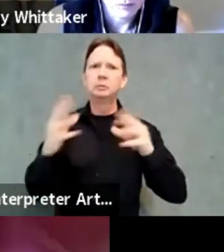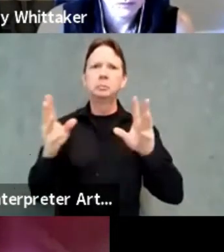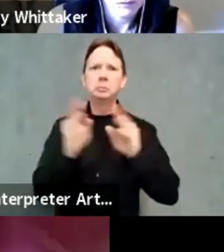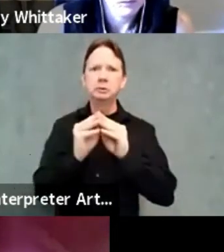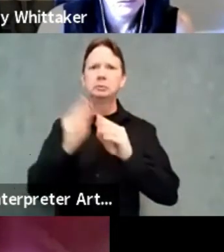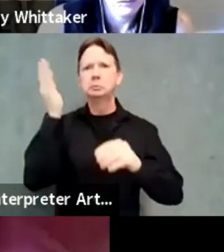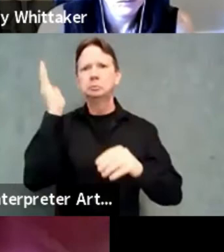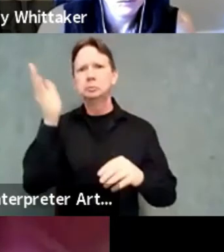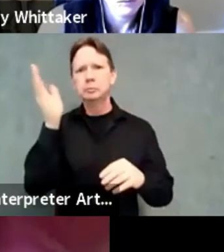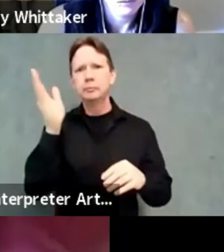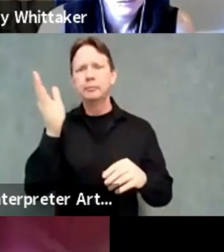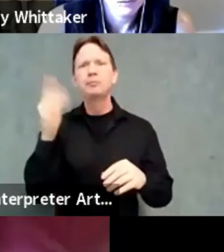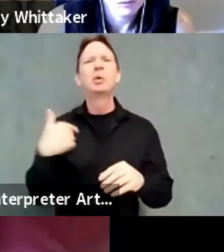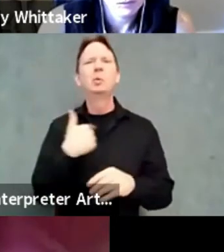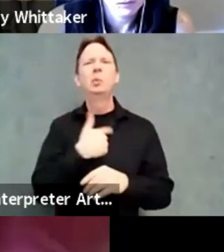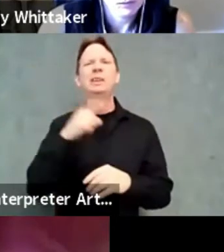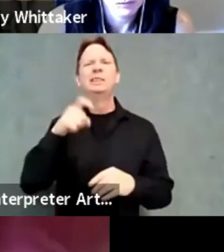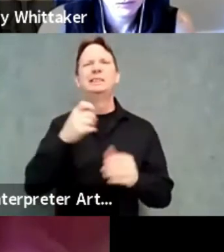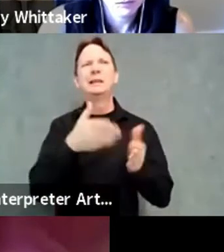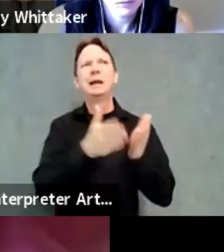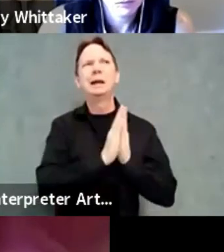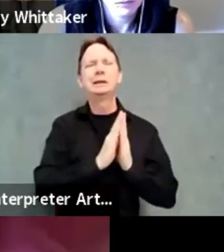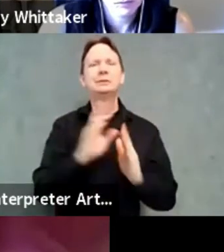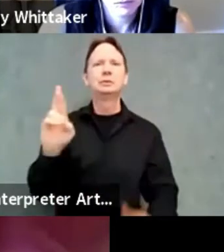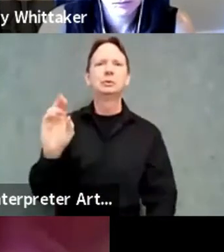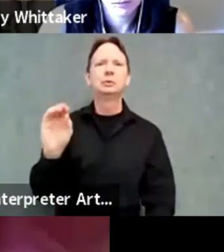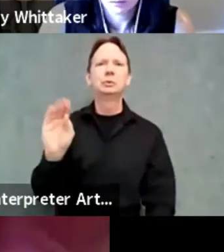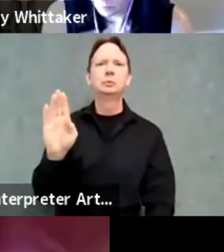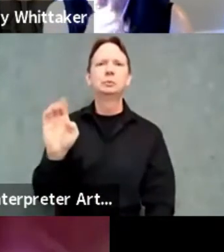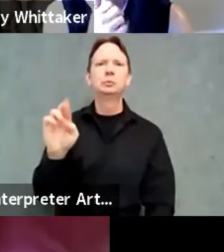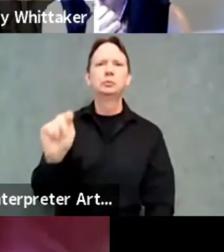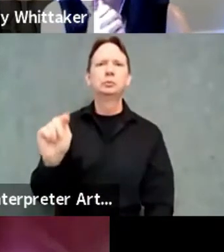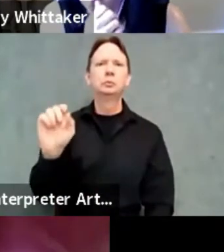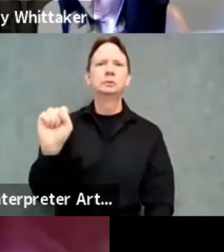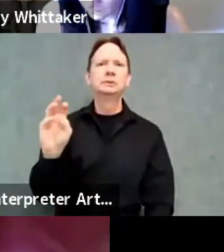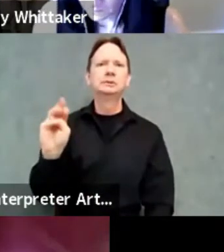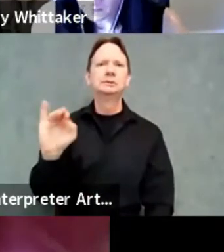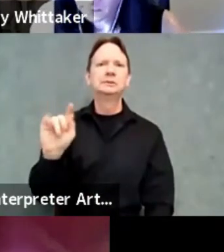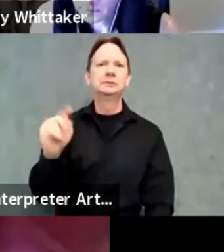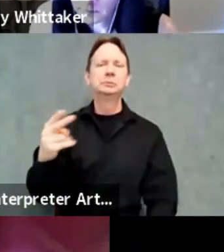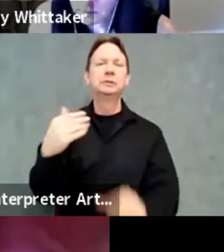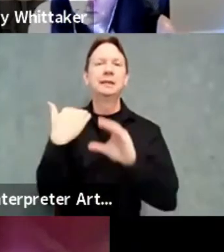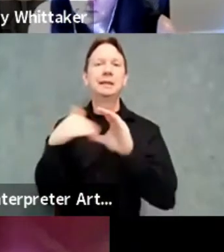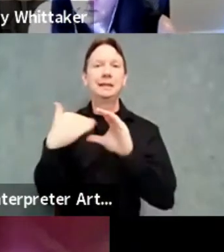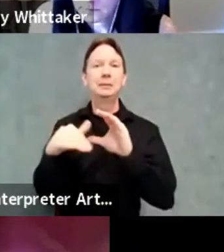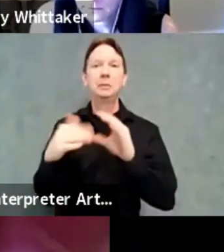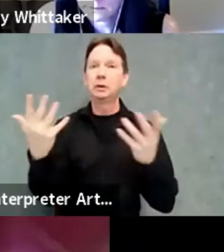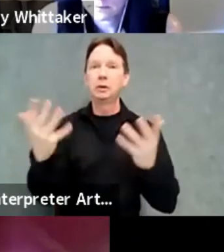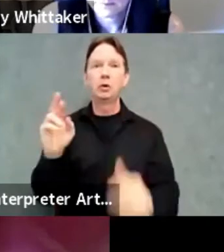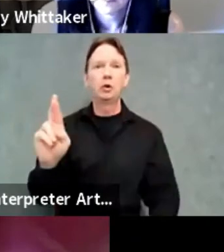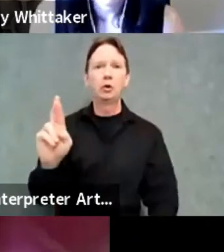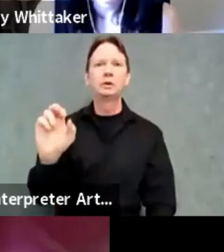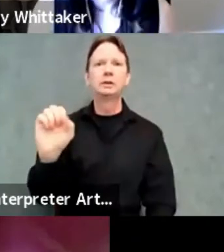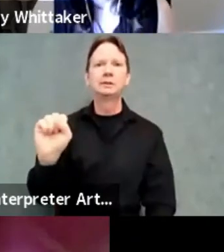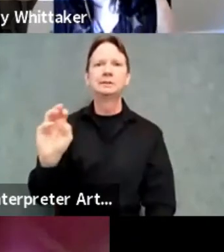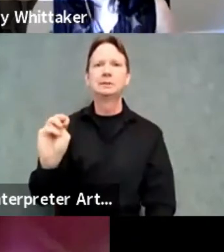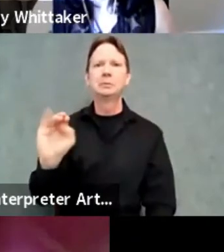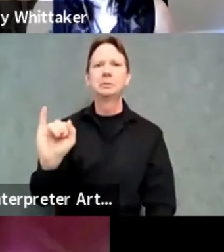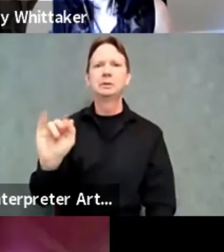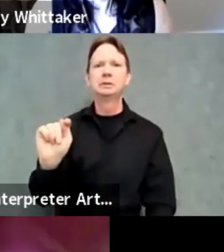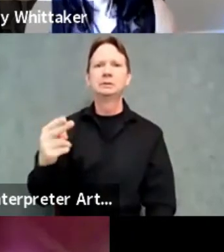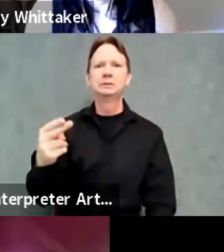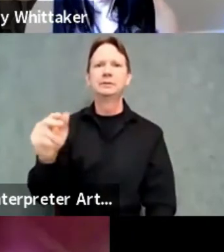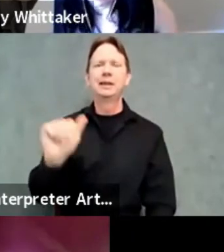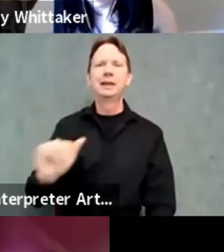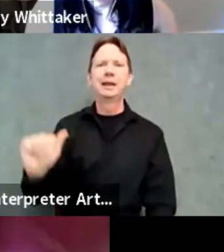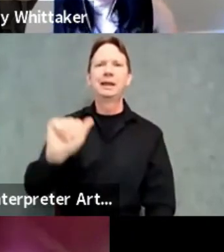meetings director, Robert Smith, and that's his email is rsmith, R-S-M-I-T-H @aera.net.